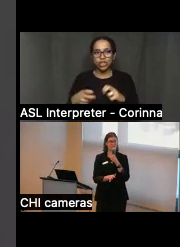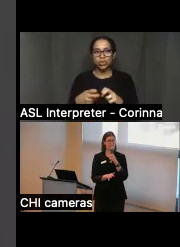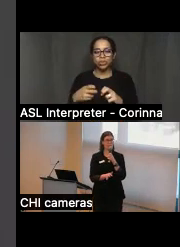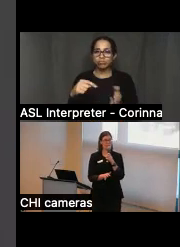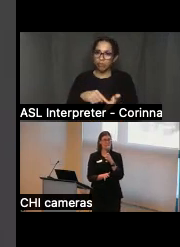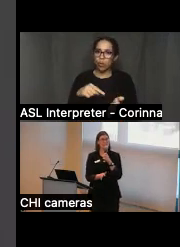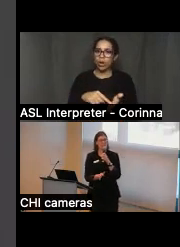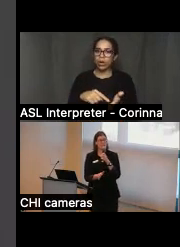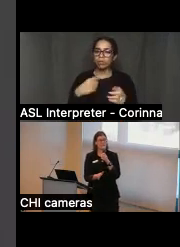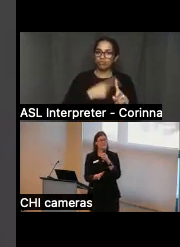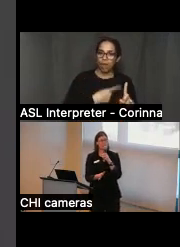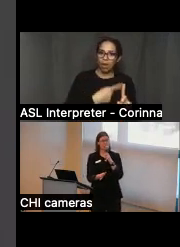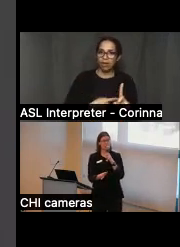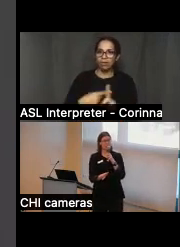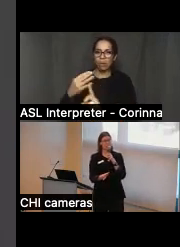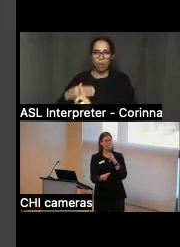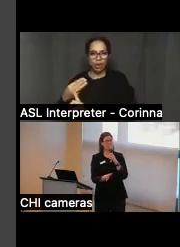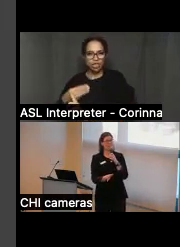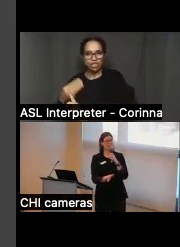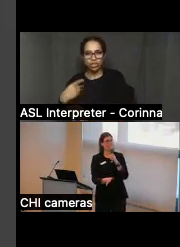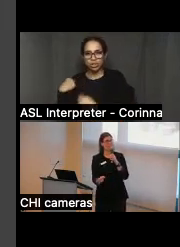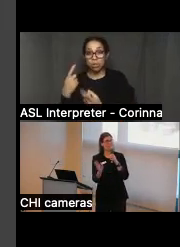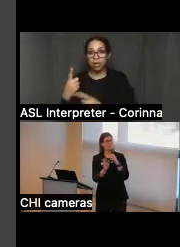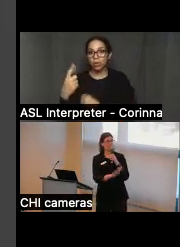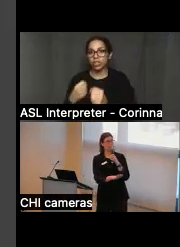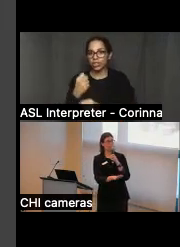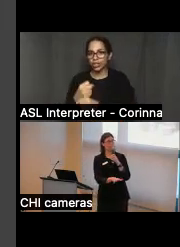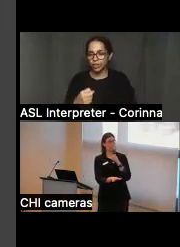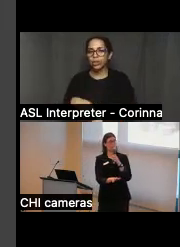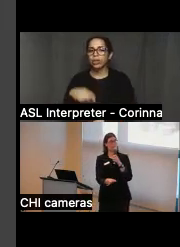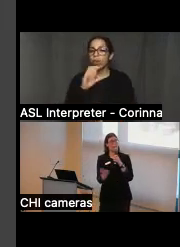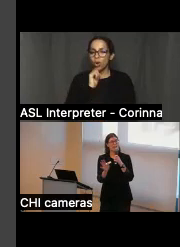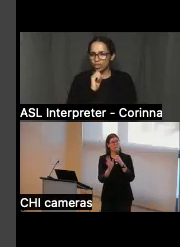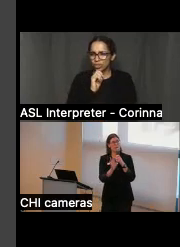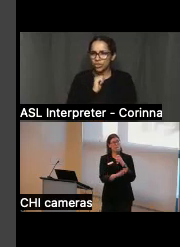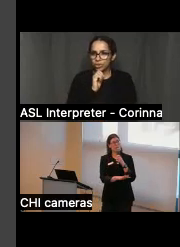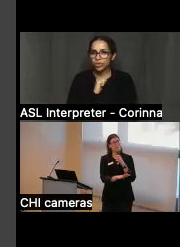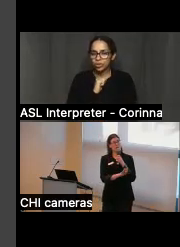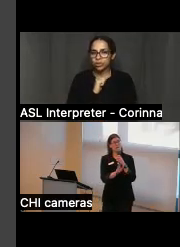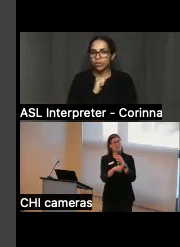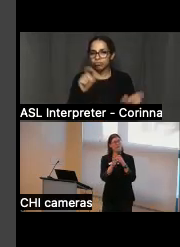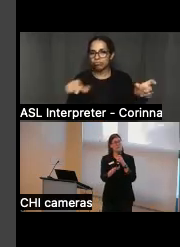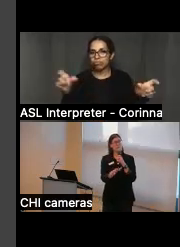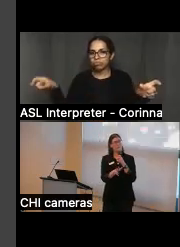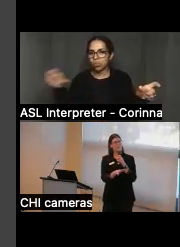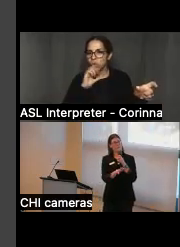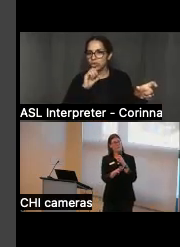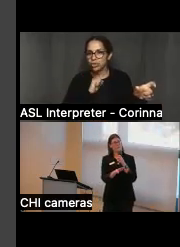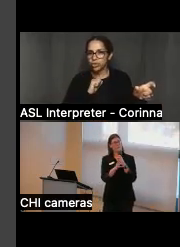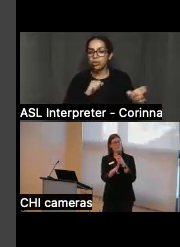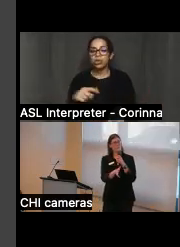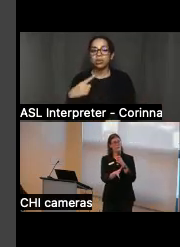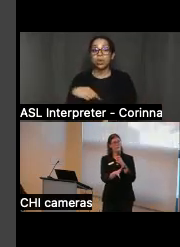the last year. So that metric is outlined in orange. And we have both of